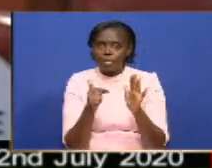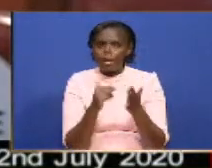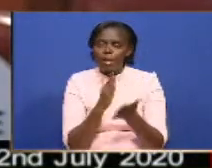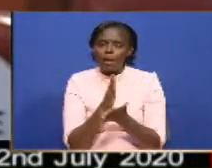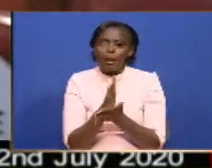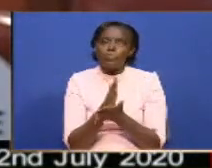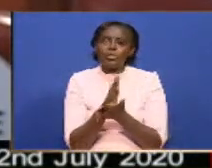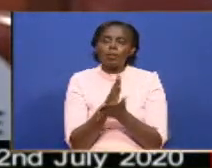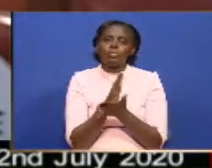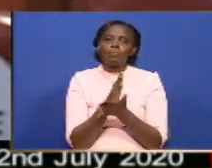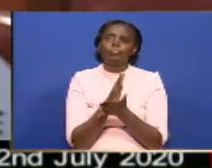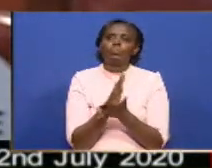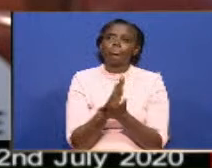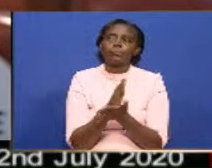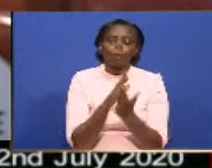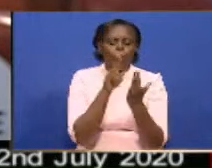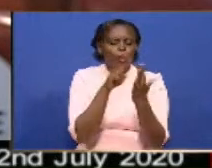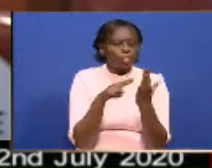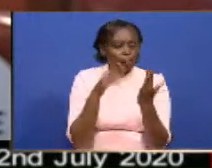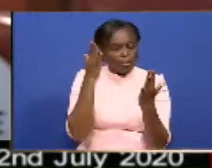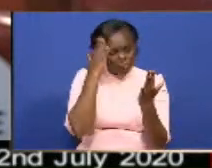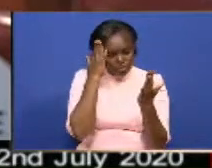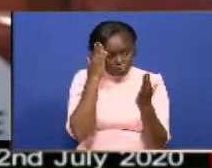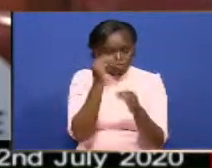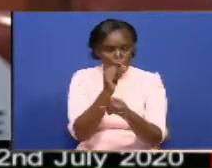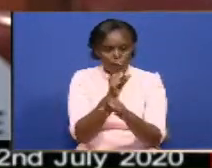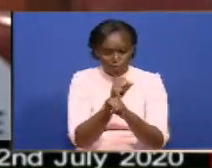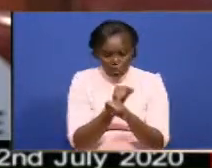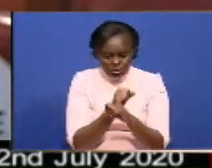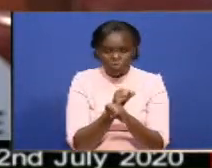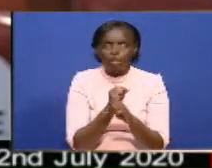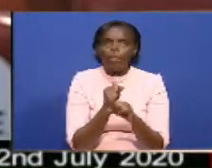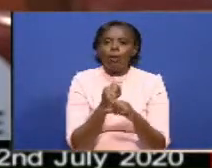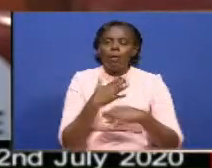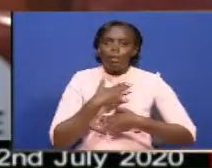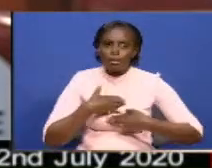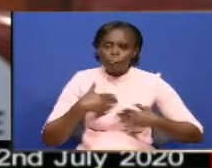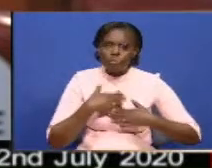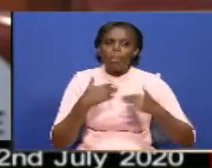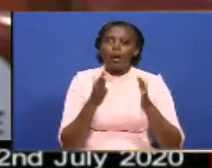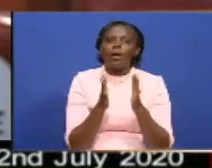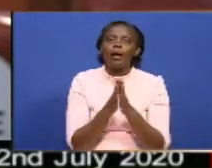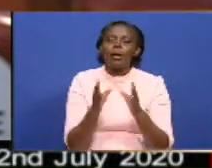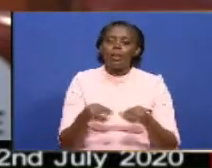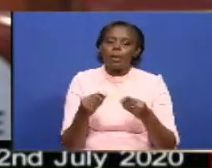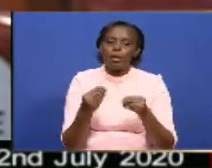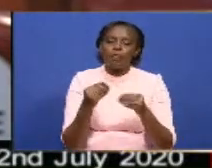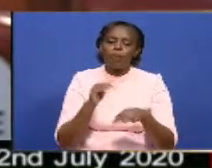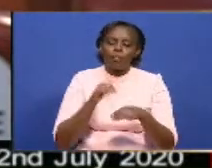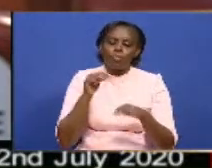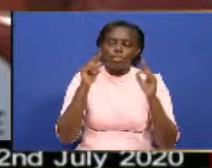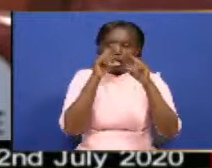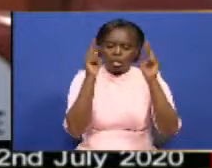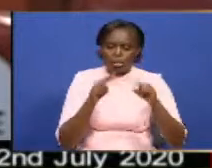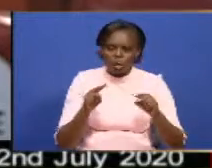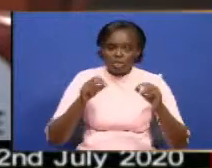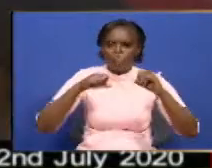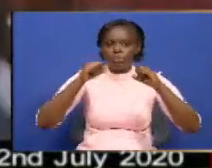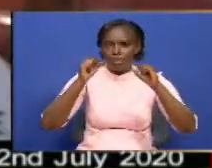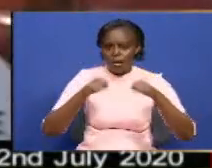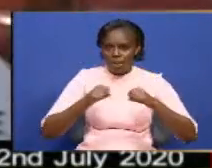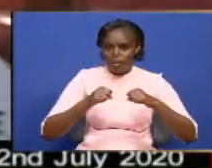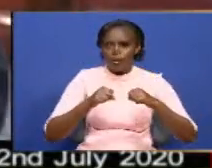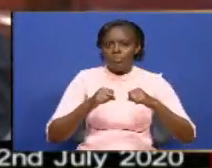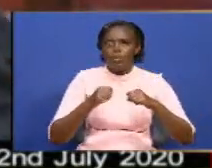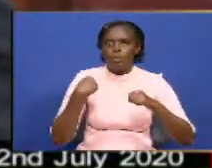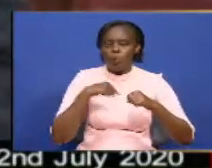actually looked at recognition, protection of refugees, and gives effect to the international conventions